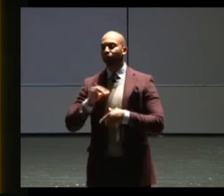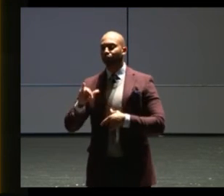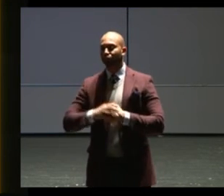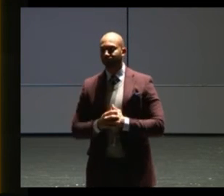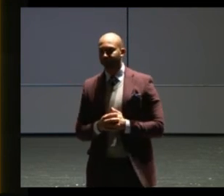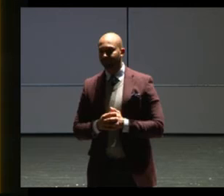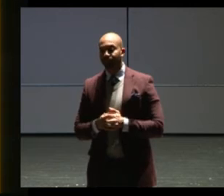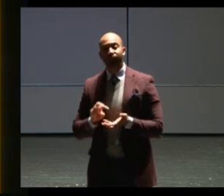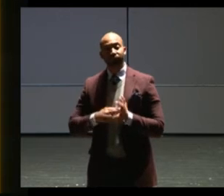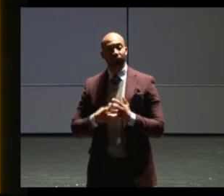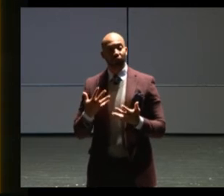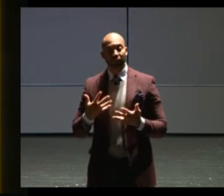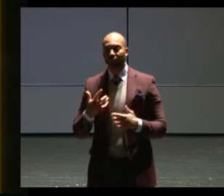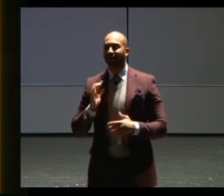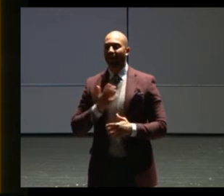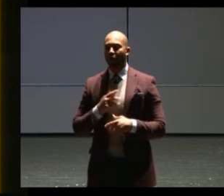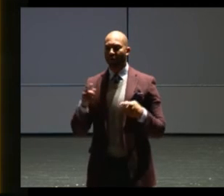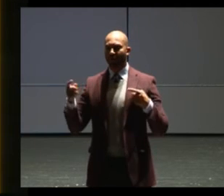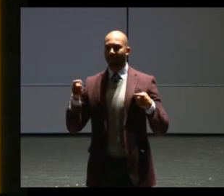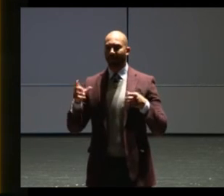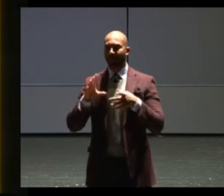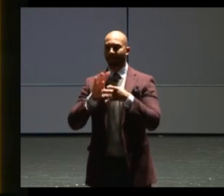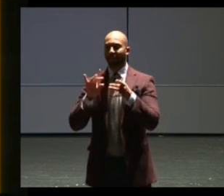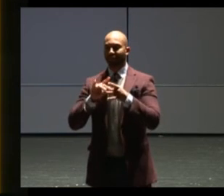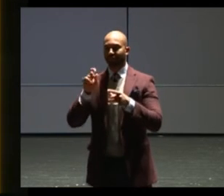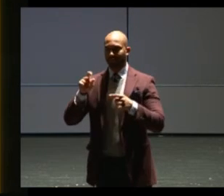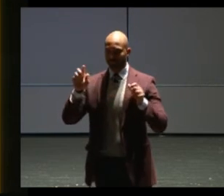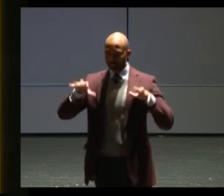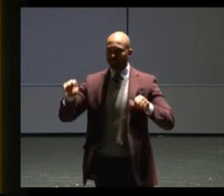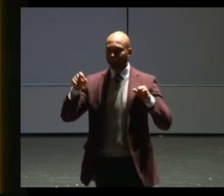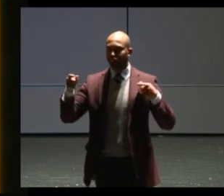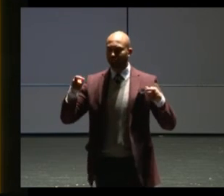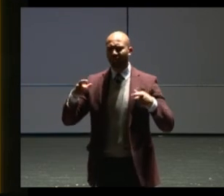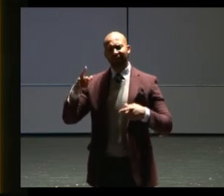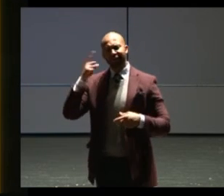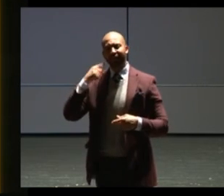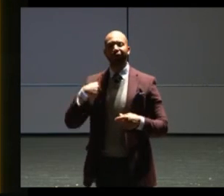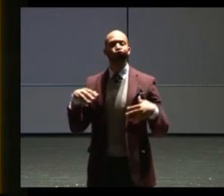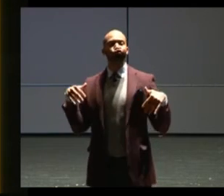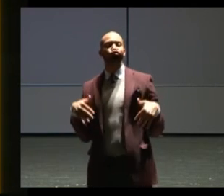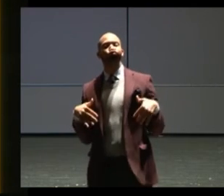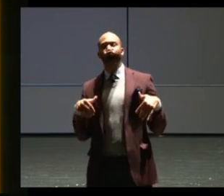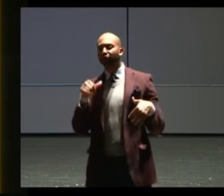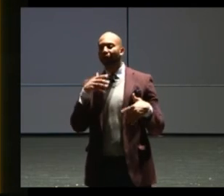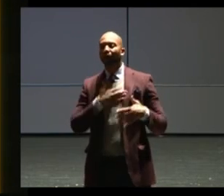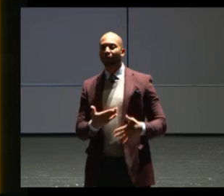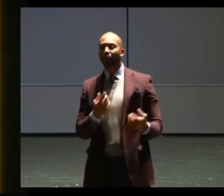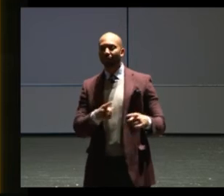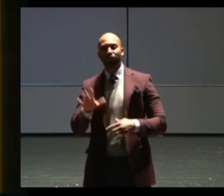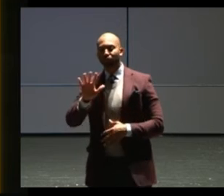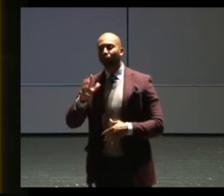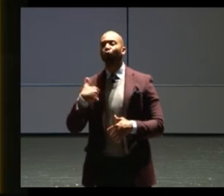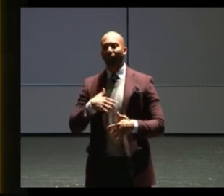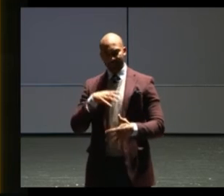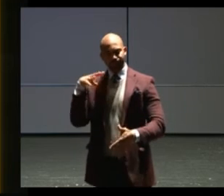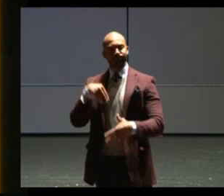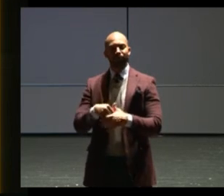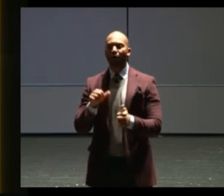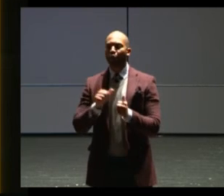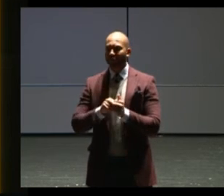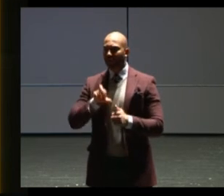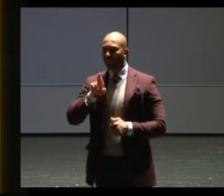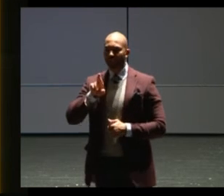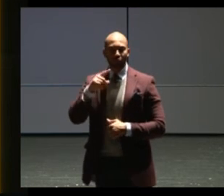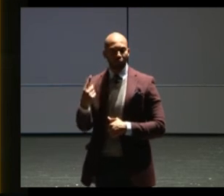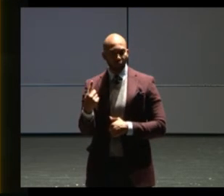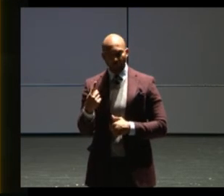need to take charge of our message. And I don't think we've been too passive in this regard. We have a well-developed Research One